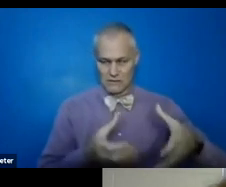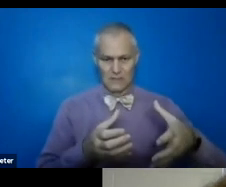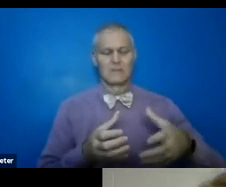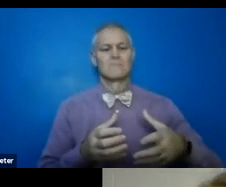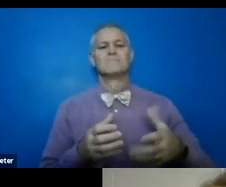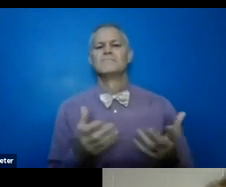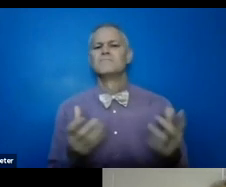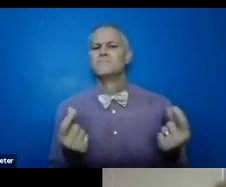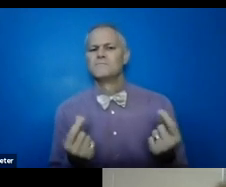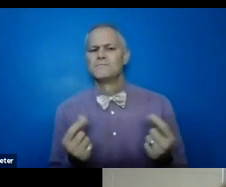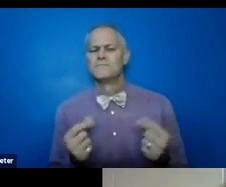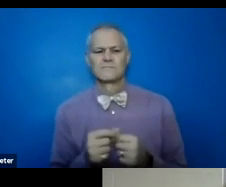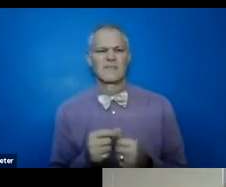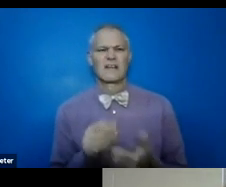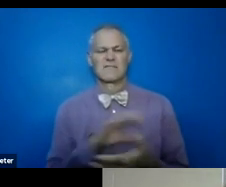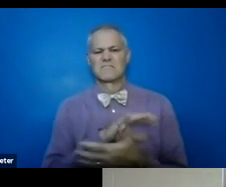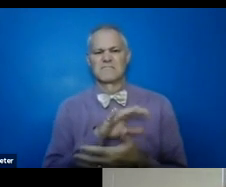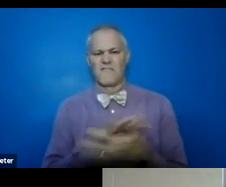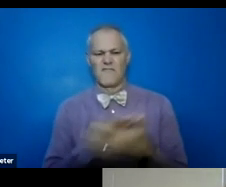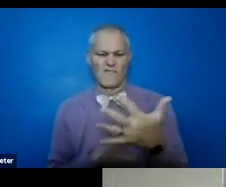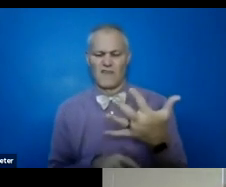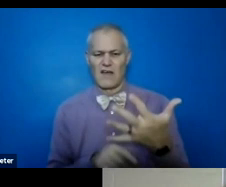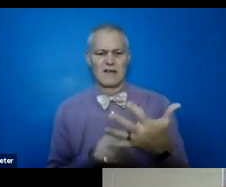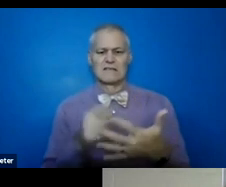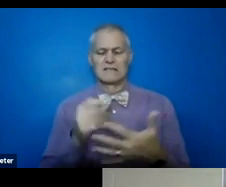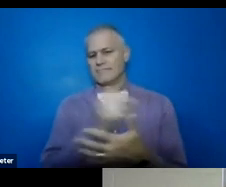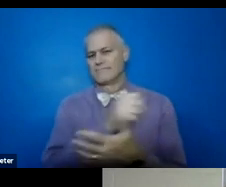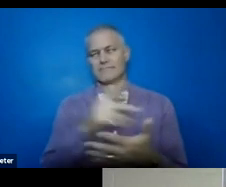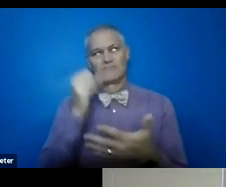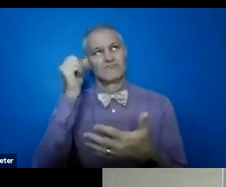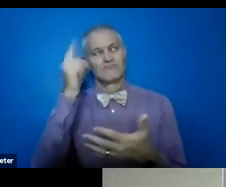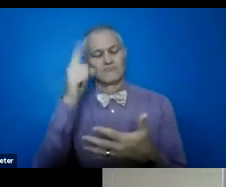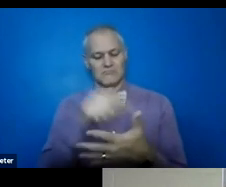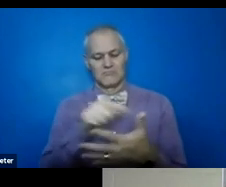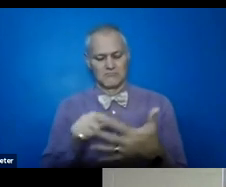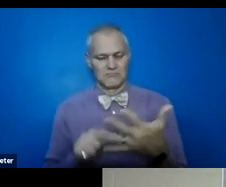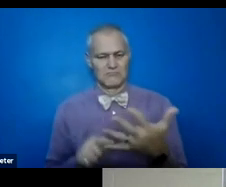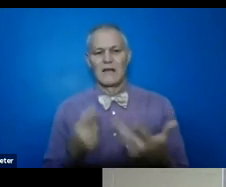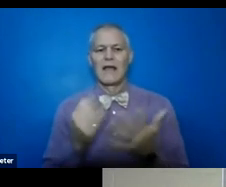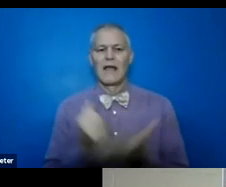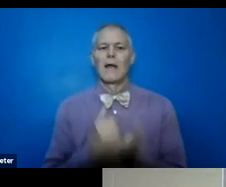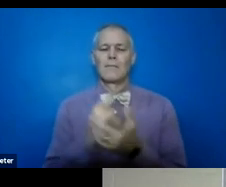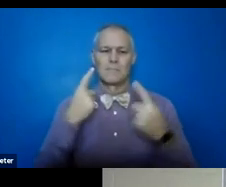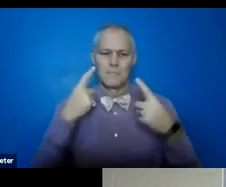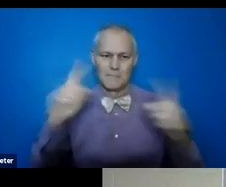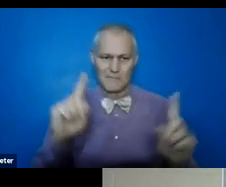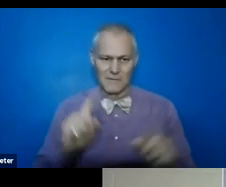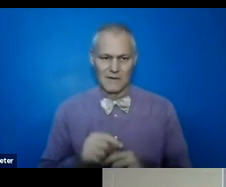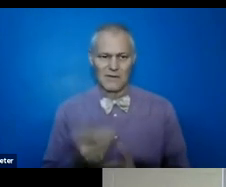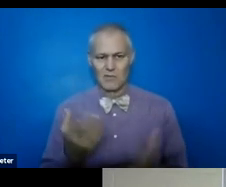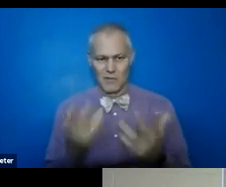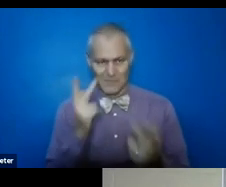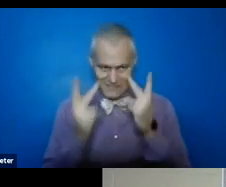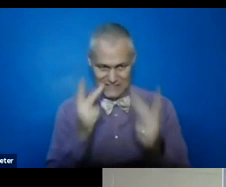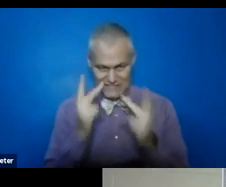to give you kind of like 5 main takeaways or things that seem to make those sessions work better. And I just love that probably a lot of you have seen that